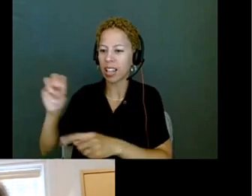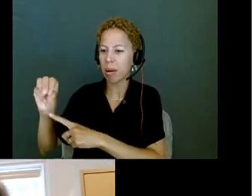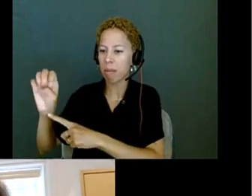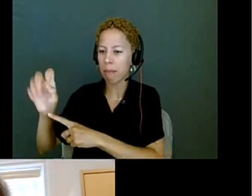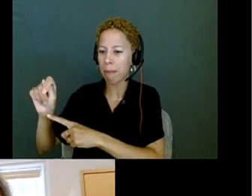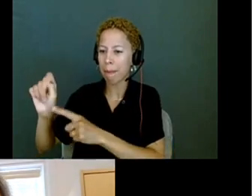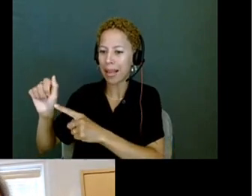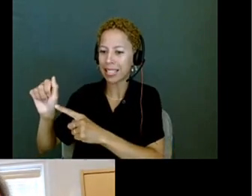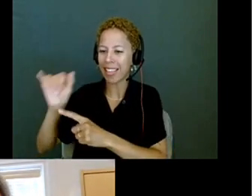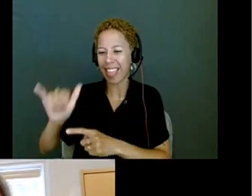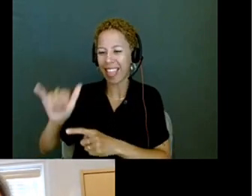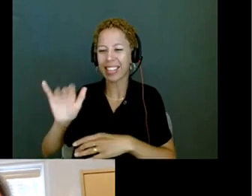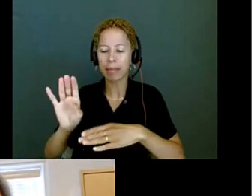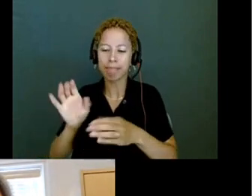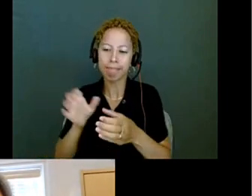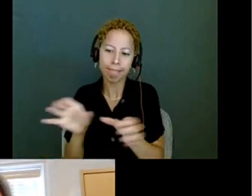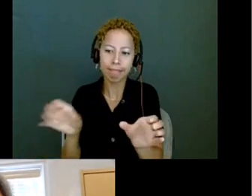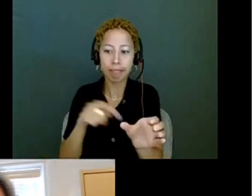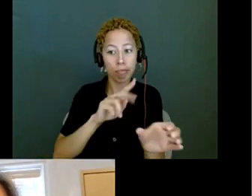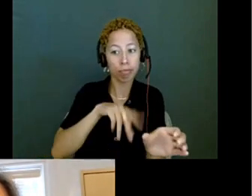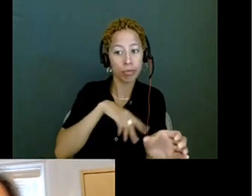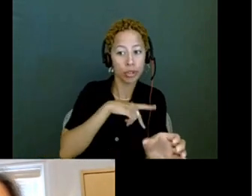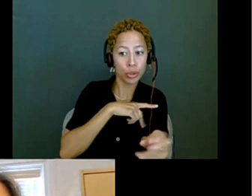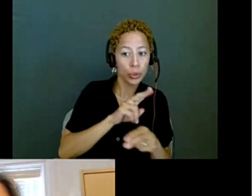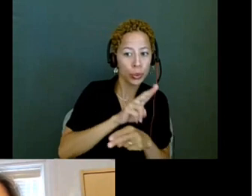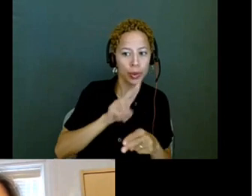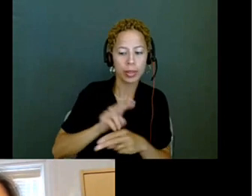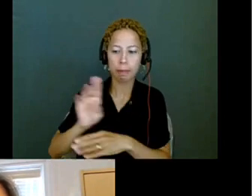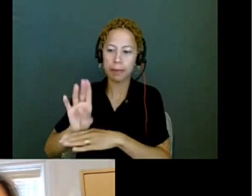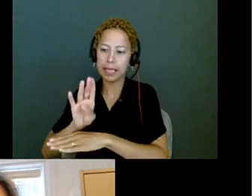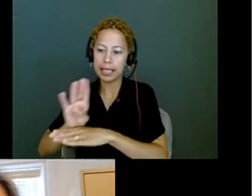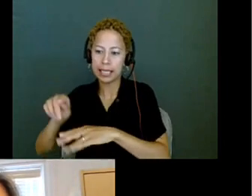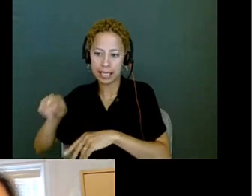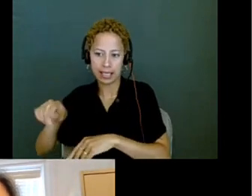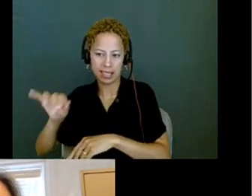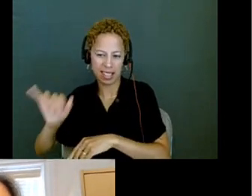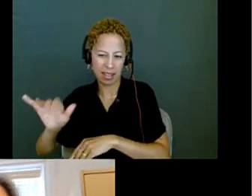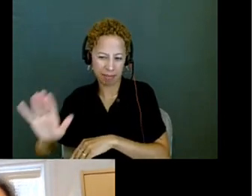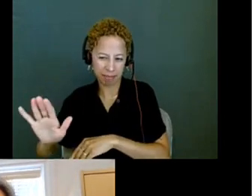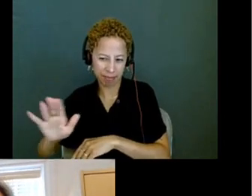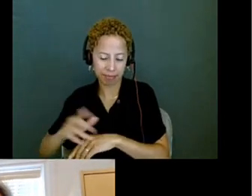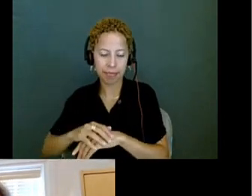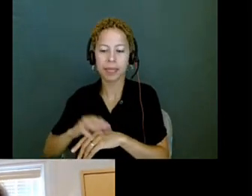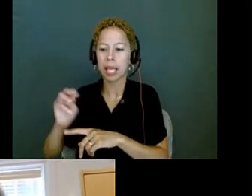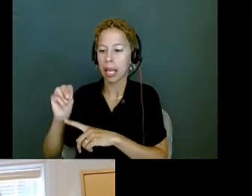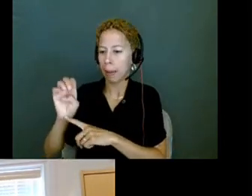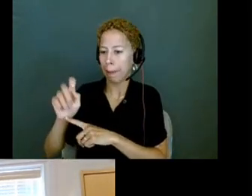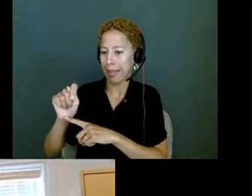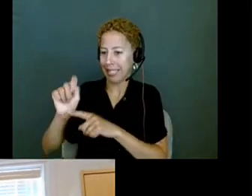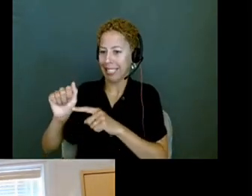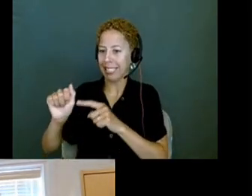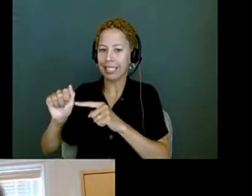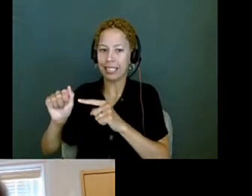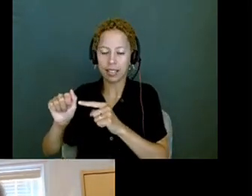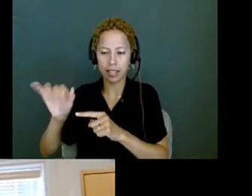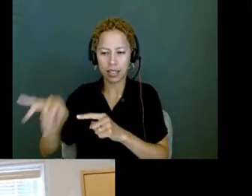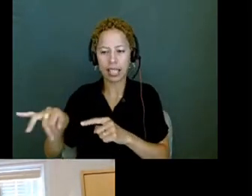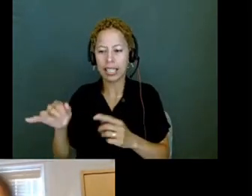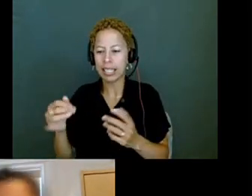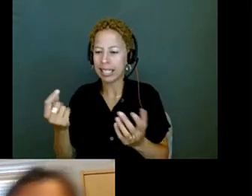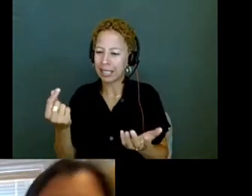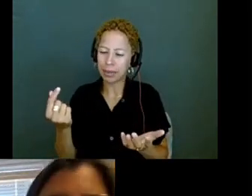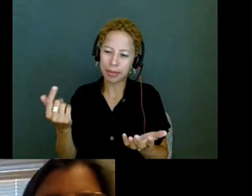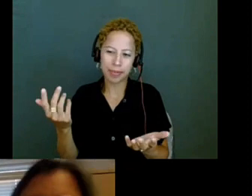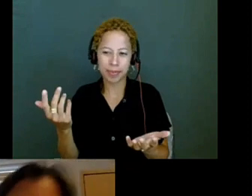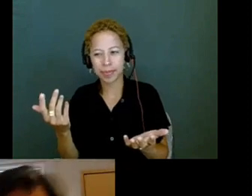side of Facebook. But we found once again that it kind of went farther than we